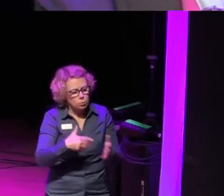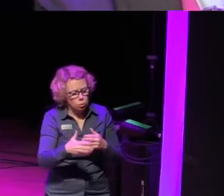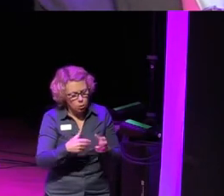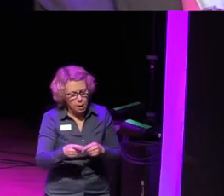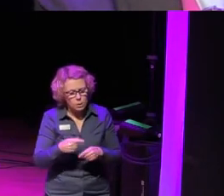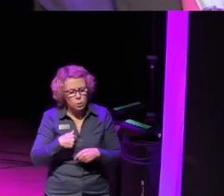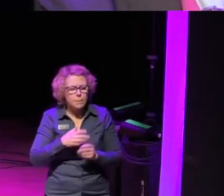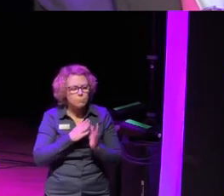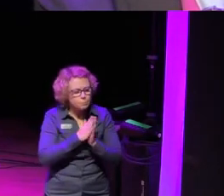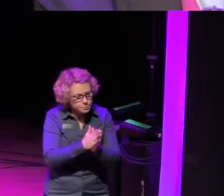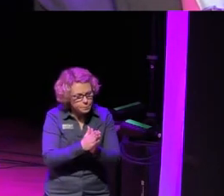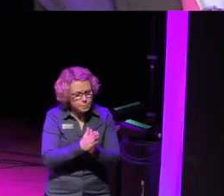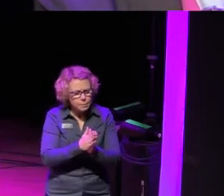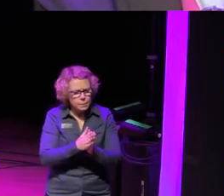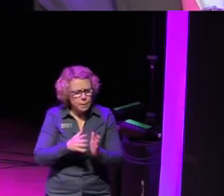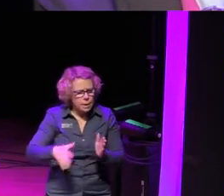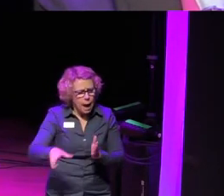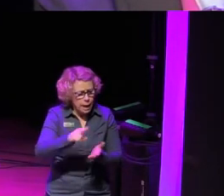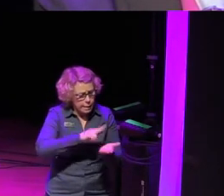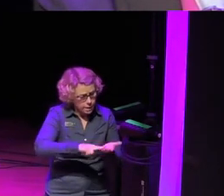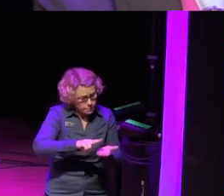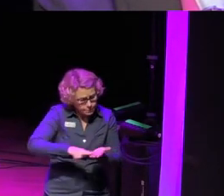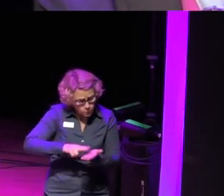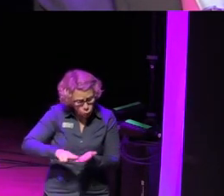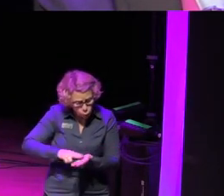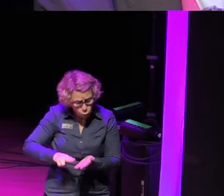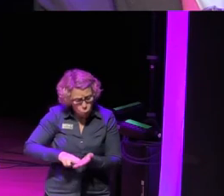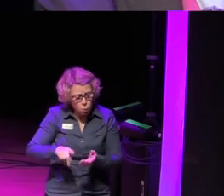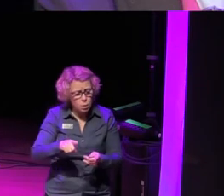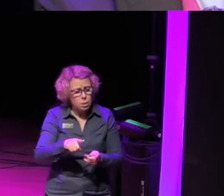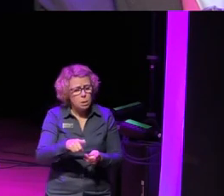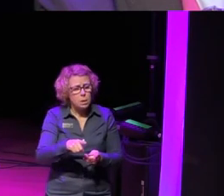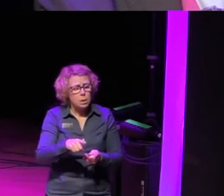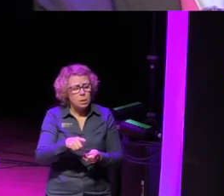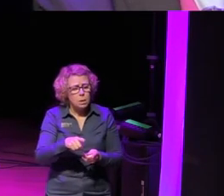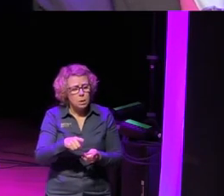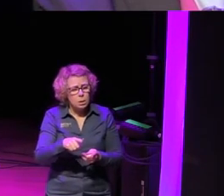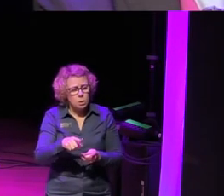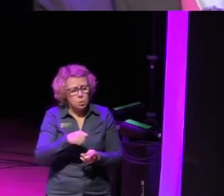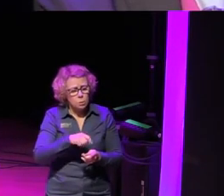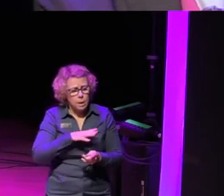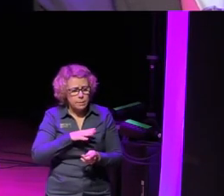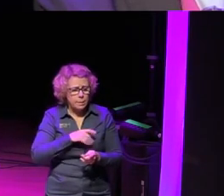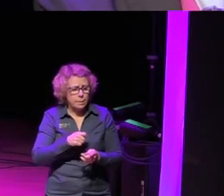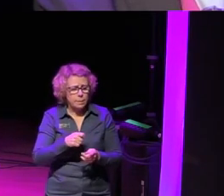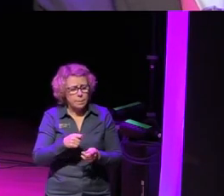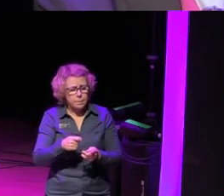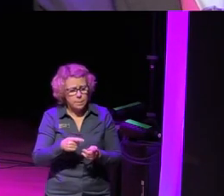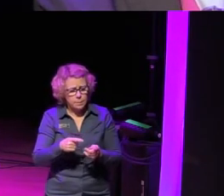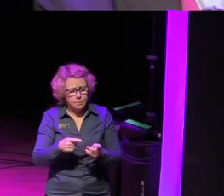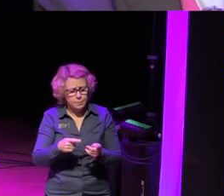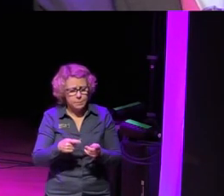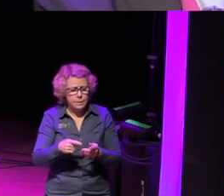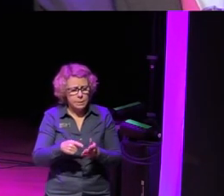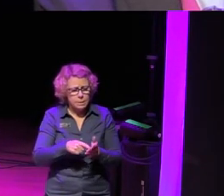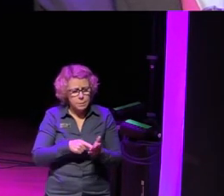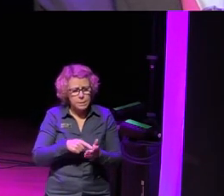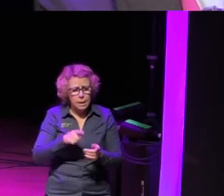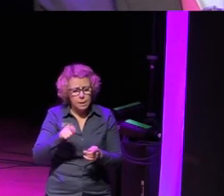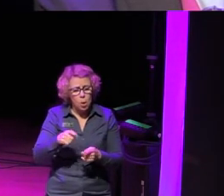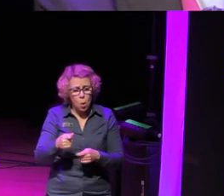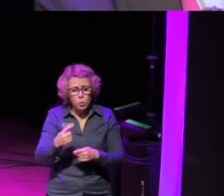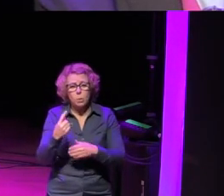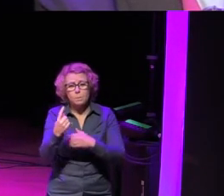was, in all of their offices, they had to put specific requirements and to say, if you're coming to